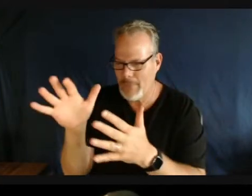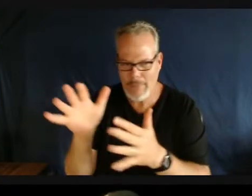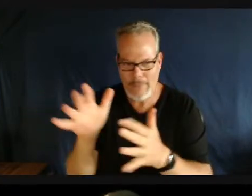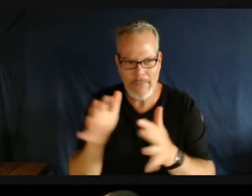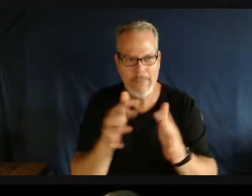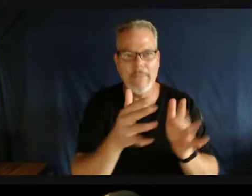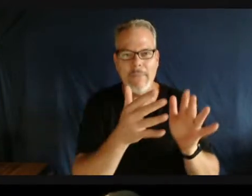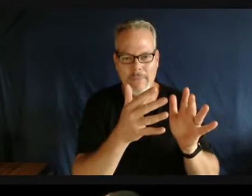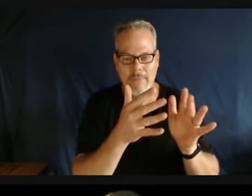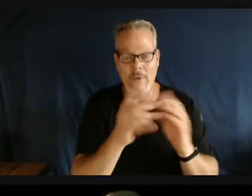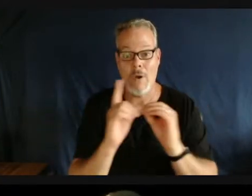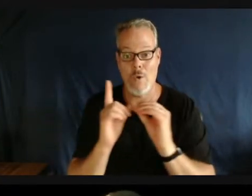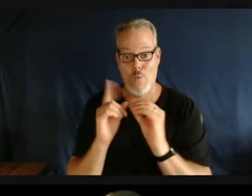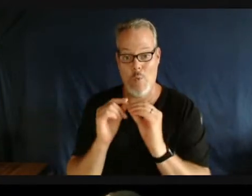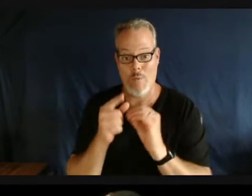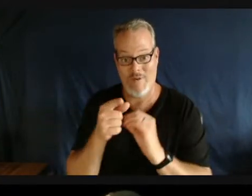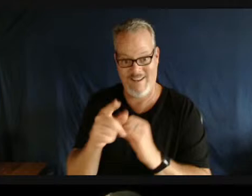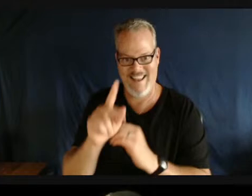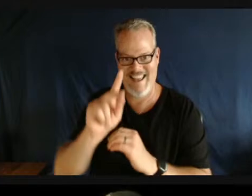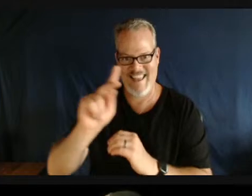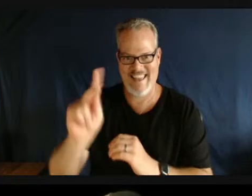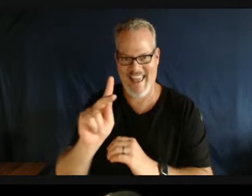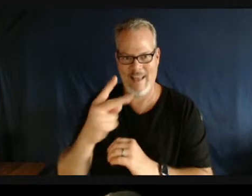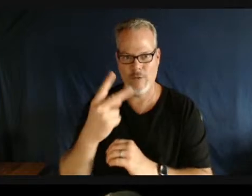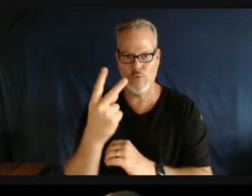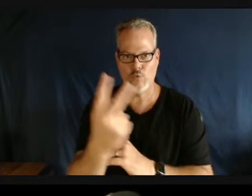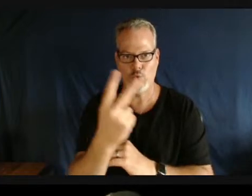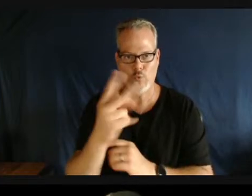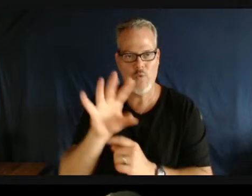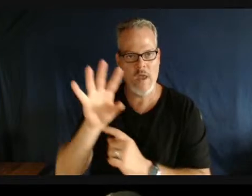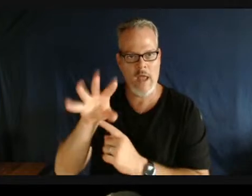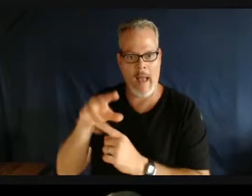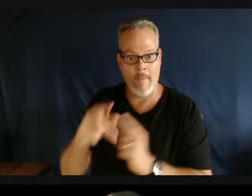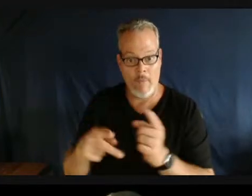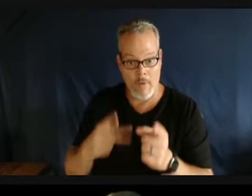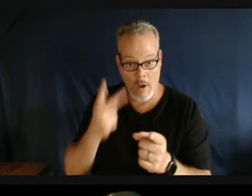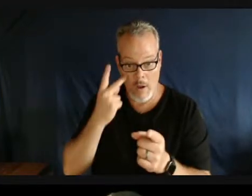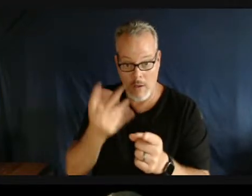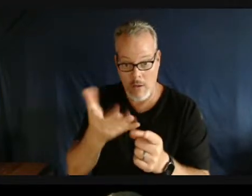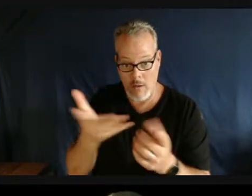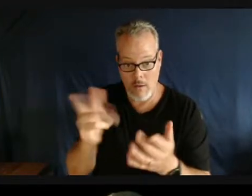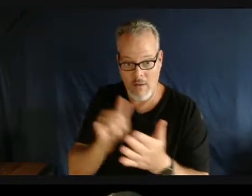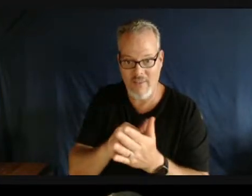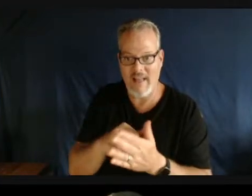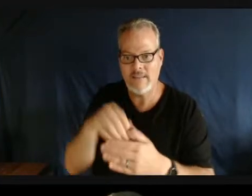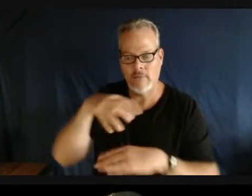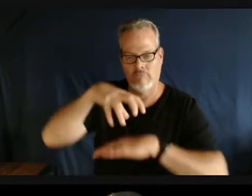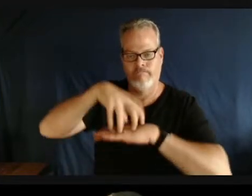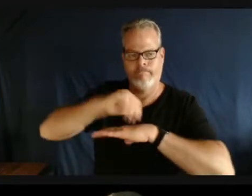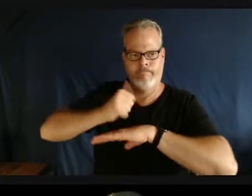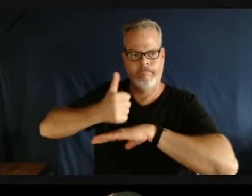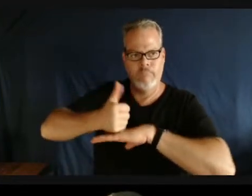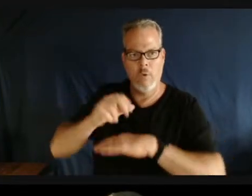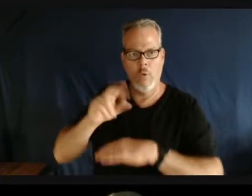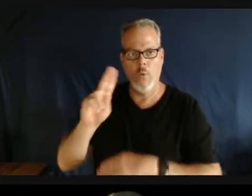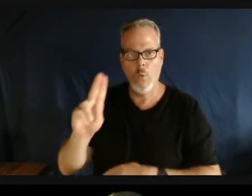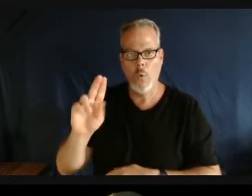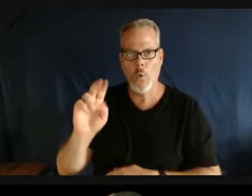And one more, this is a K2 camera. So this is at the tower at Uekahuna, which is being